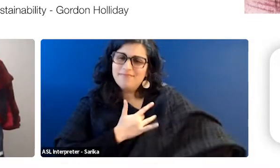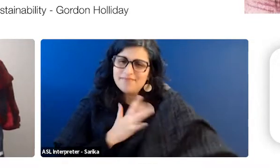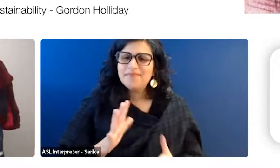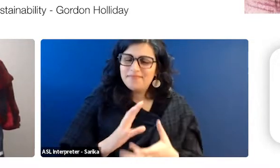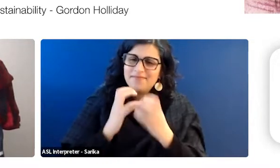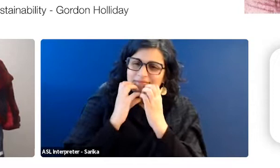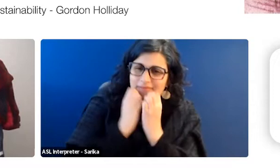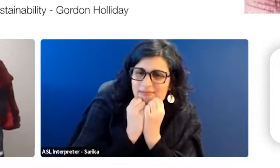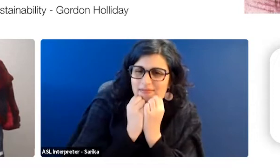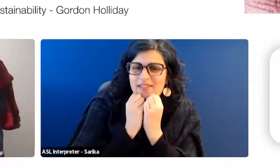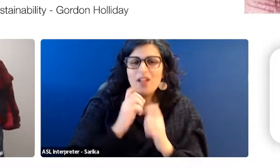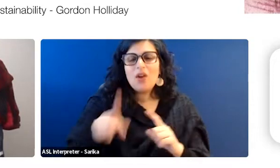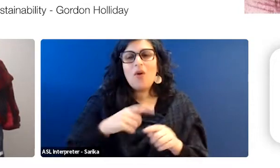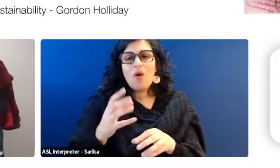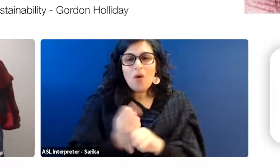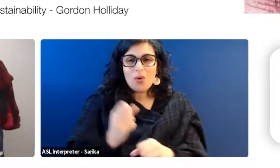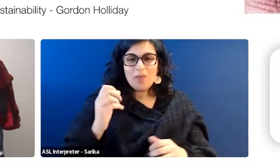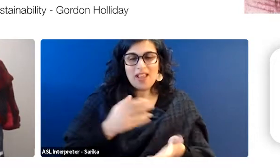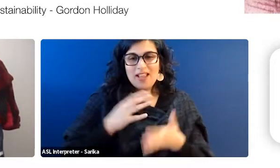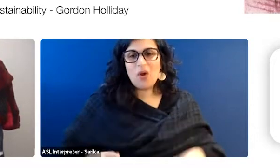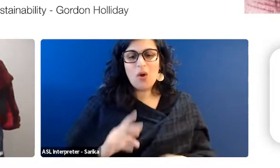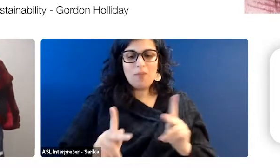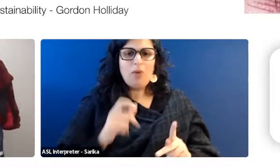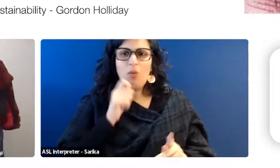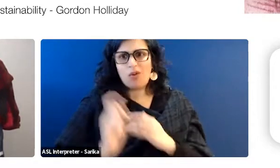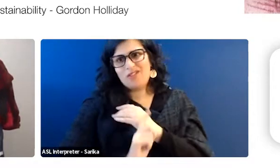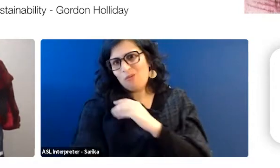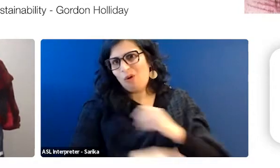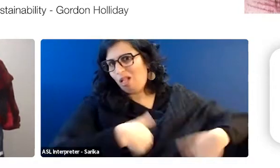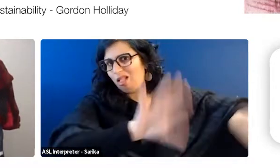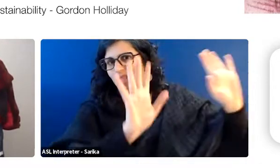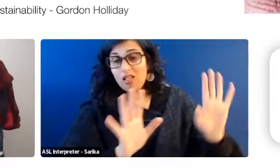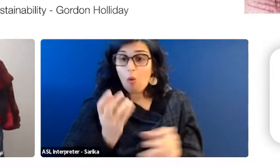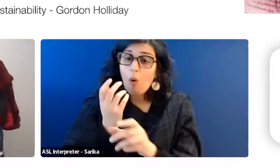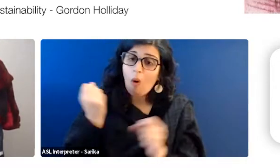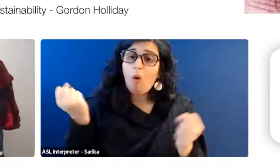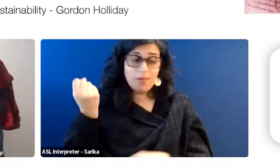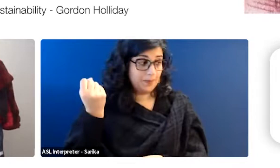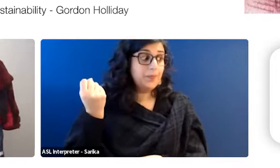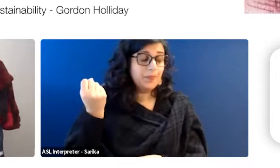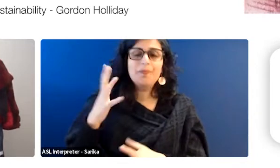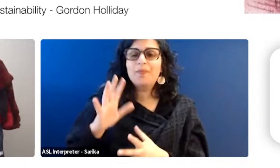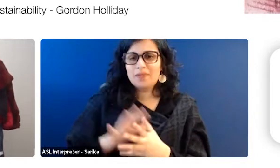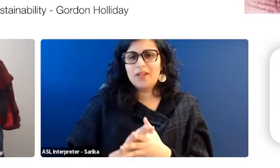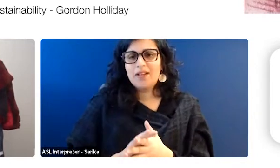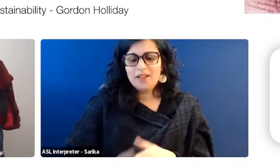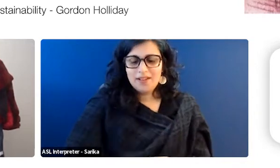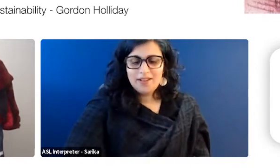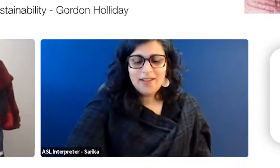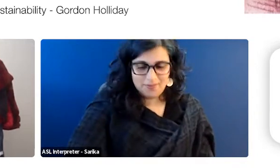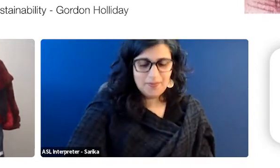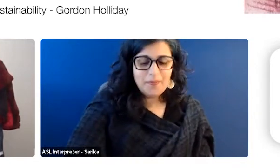clothes, thinking about something that people won't discard, people will hold on to, and adding that as a layer into a